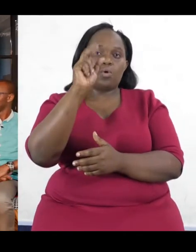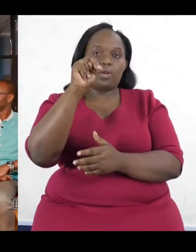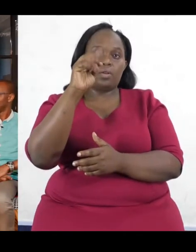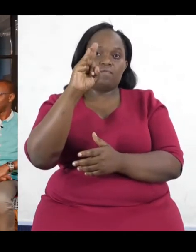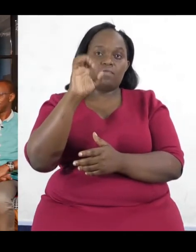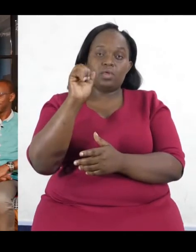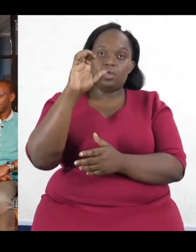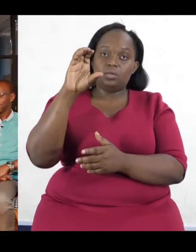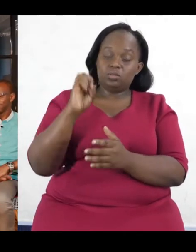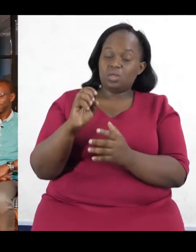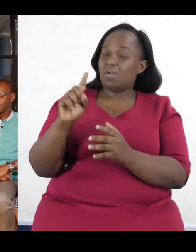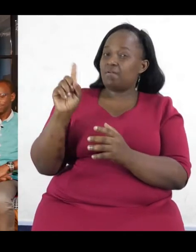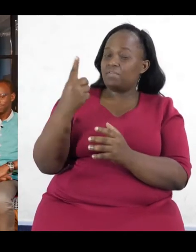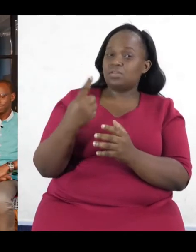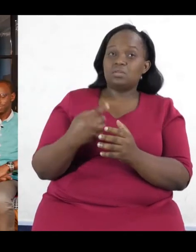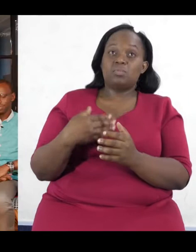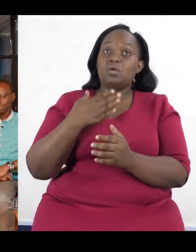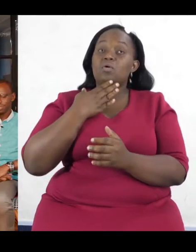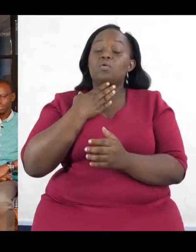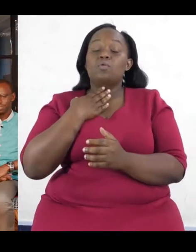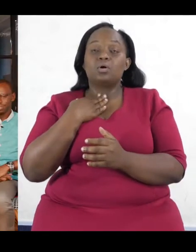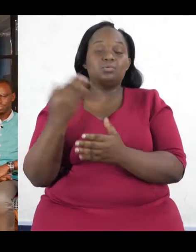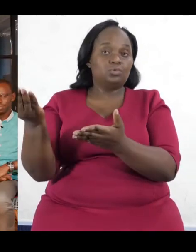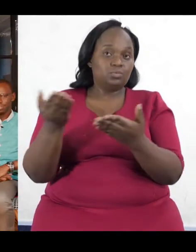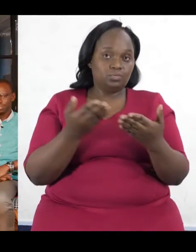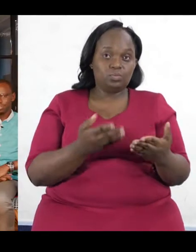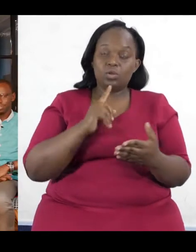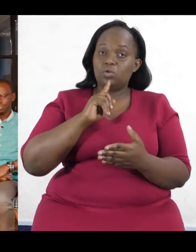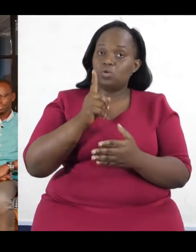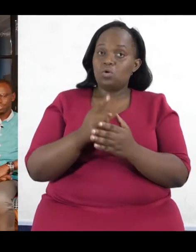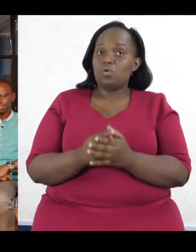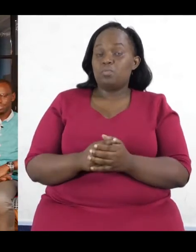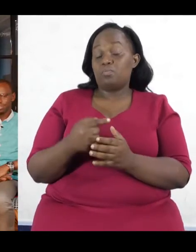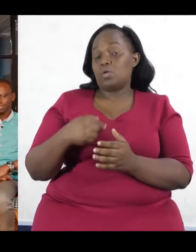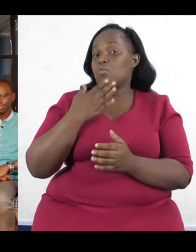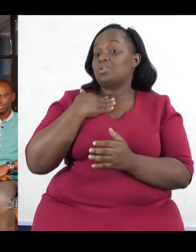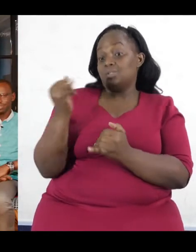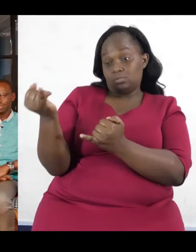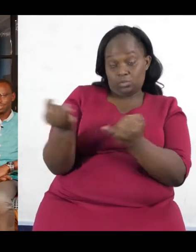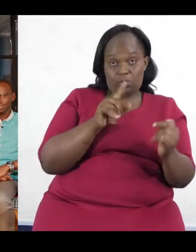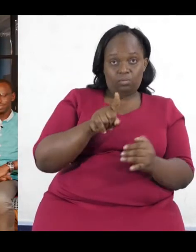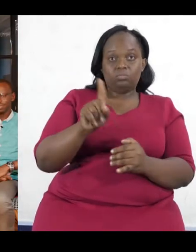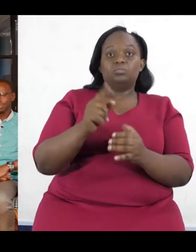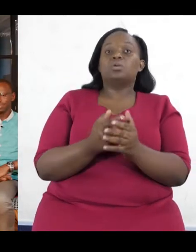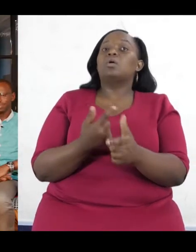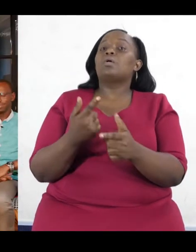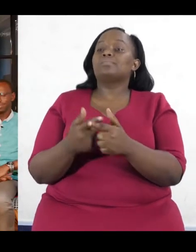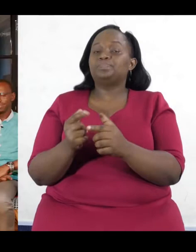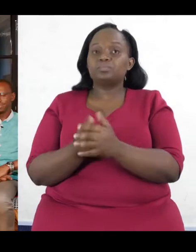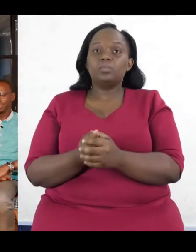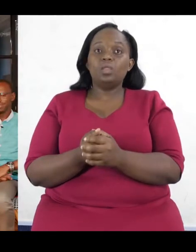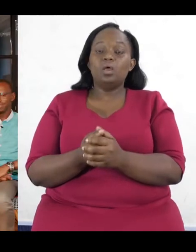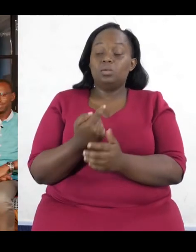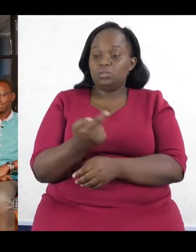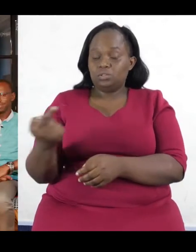Boniface. First of all, I know I've not introduced you, so I'm going to let you say who you are, and then you say who you are, then we